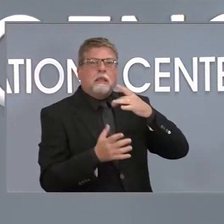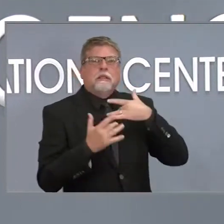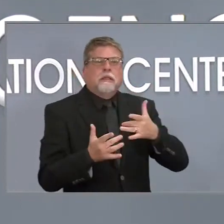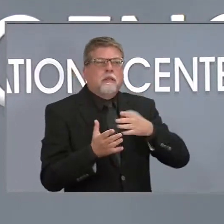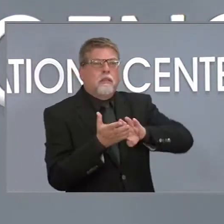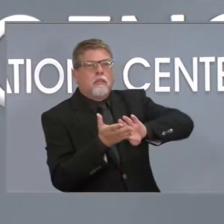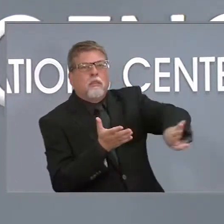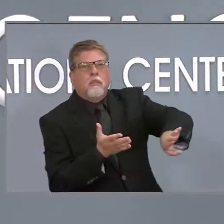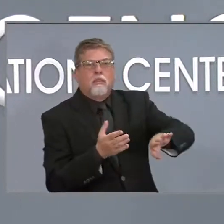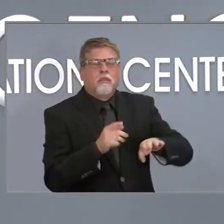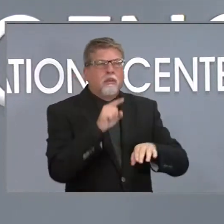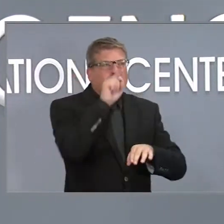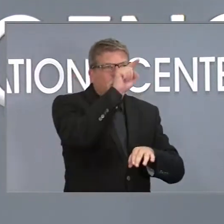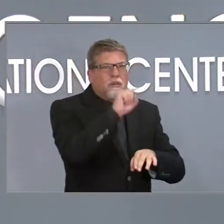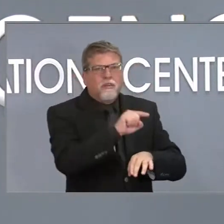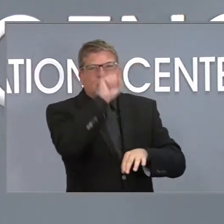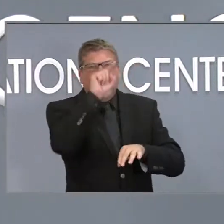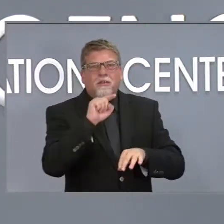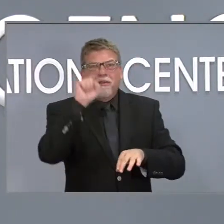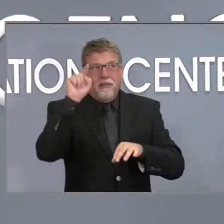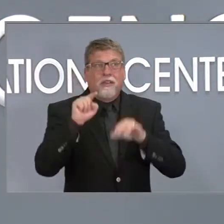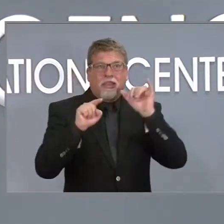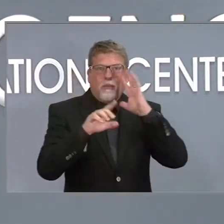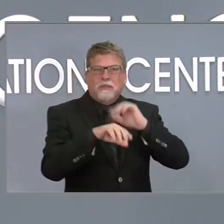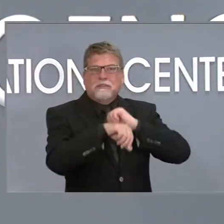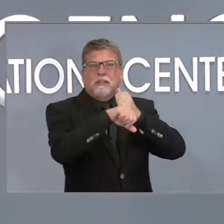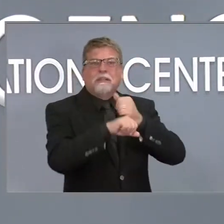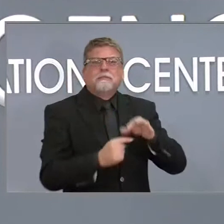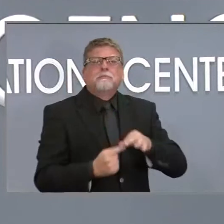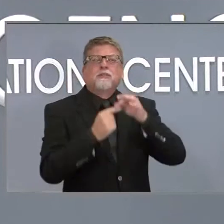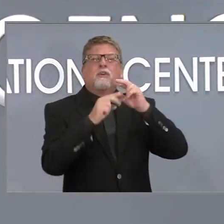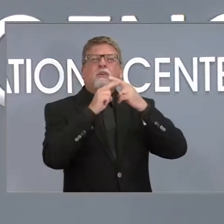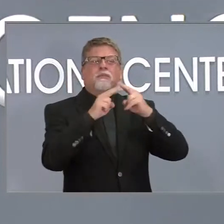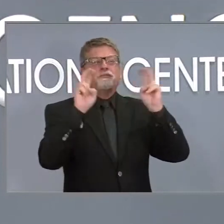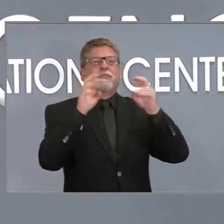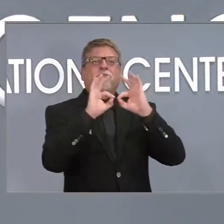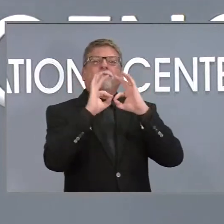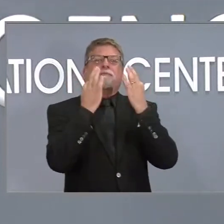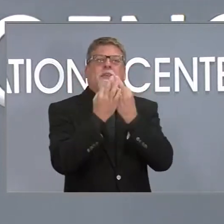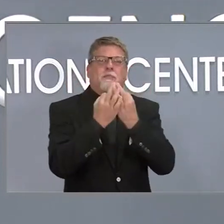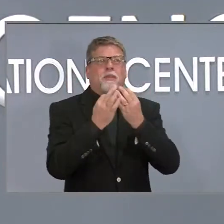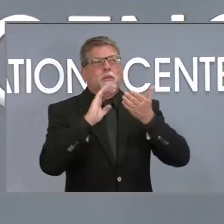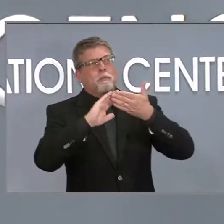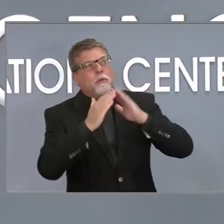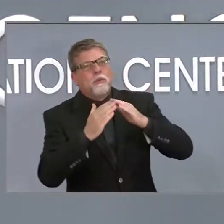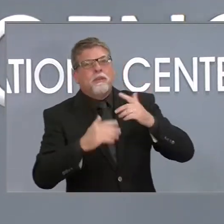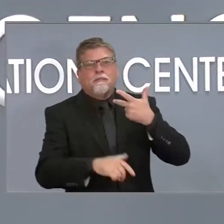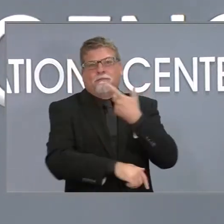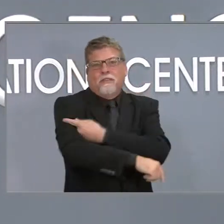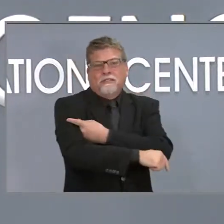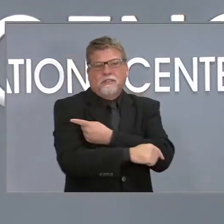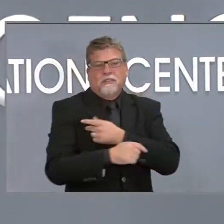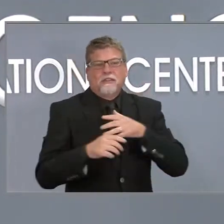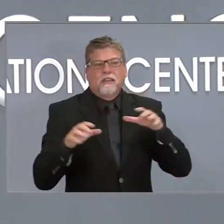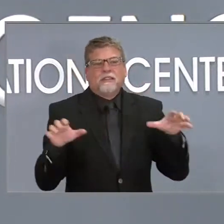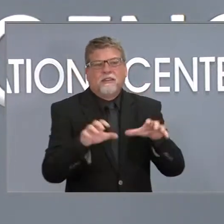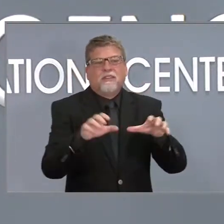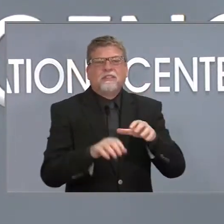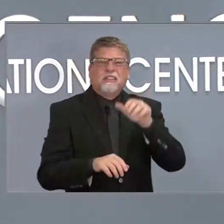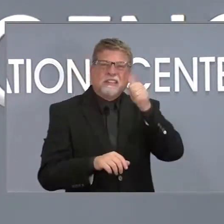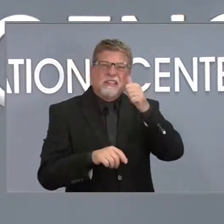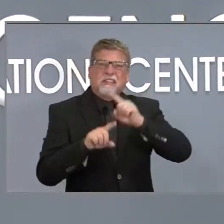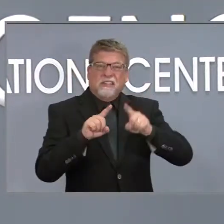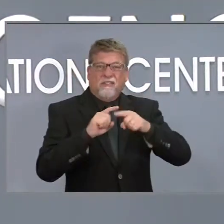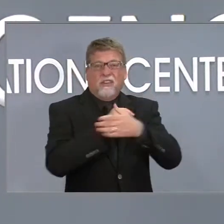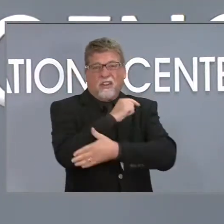family community vaccine events to make sure that there is a welcoming place for our families to go and get vaccinated. So there are a